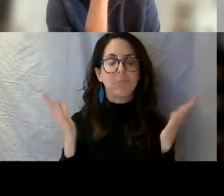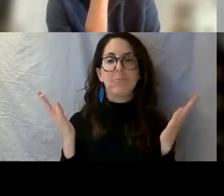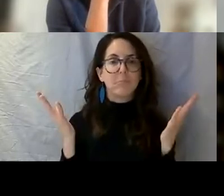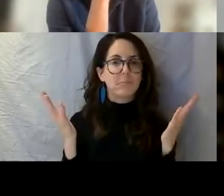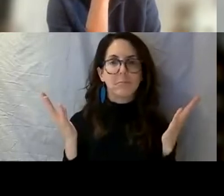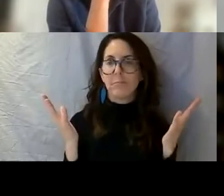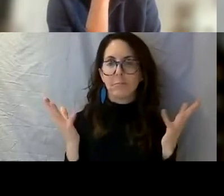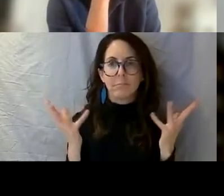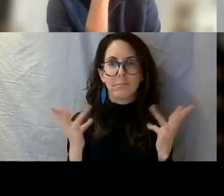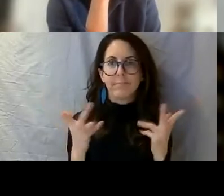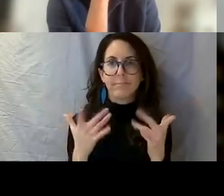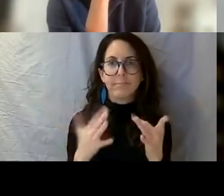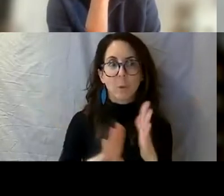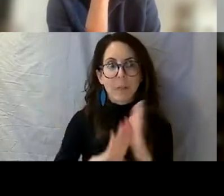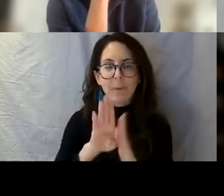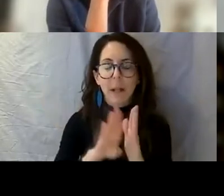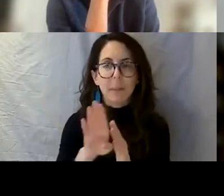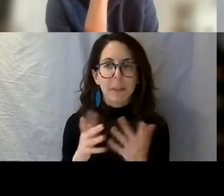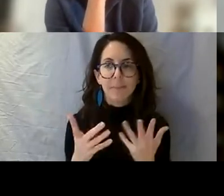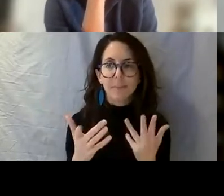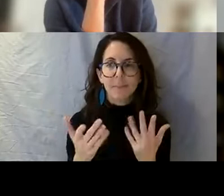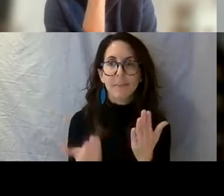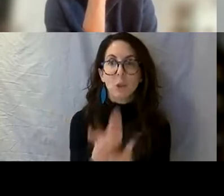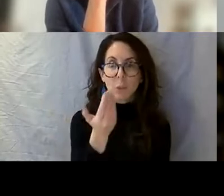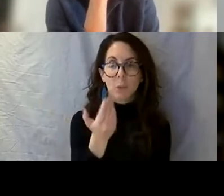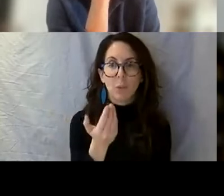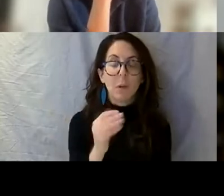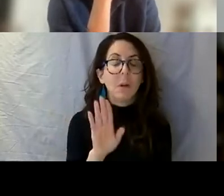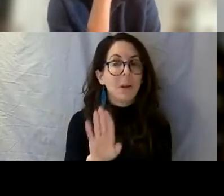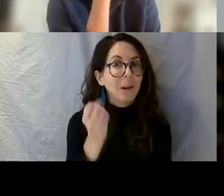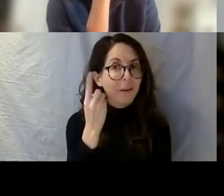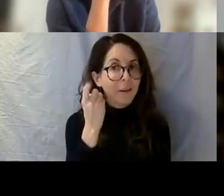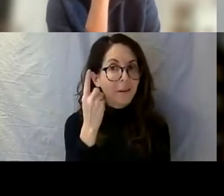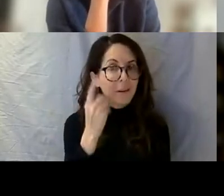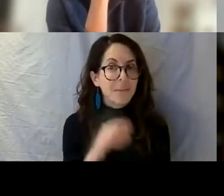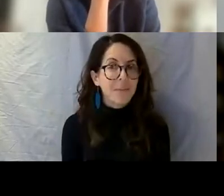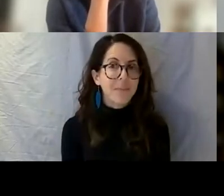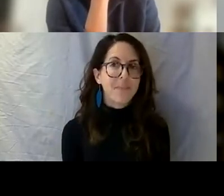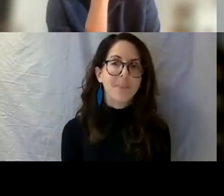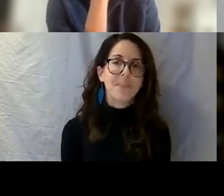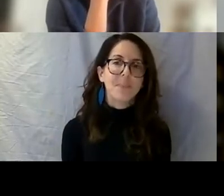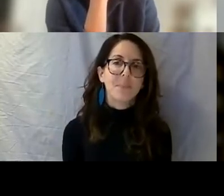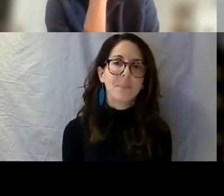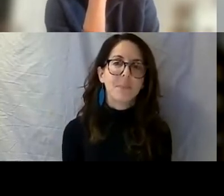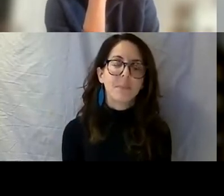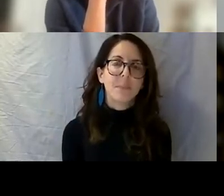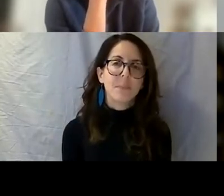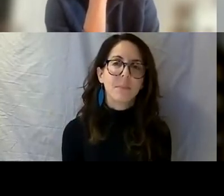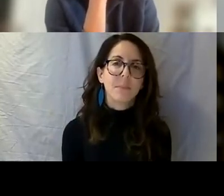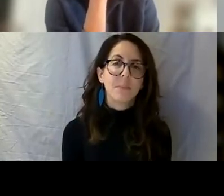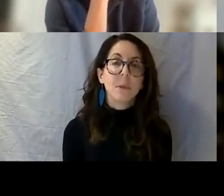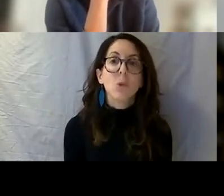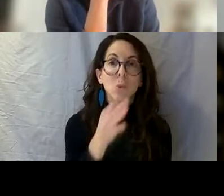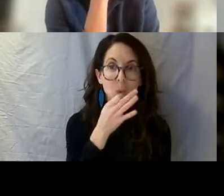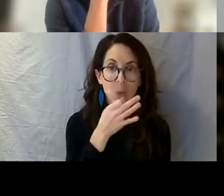we're developing something new. On the other hand, we're about to enter a